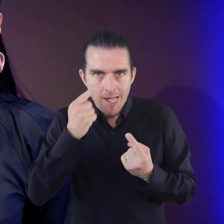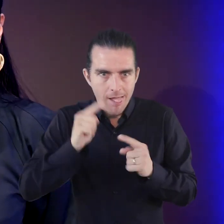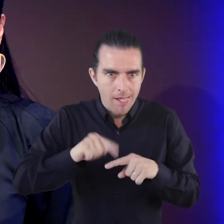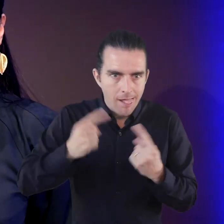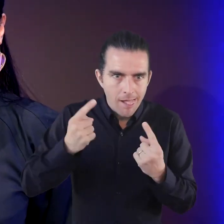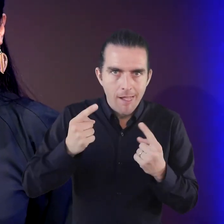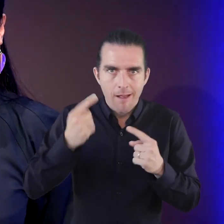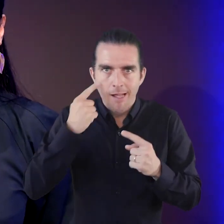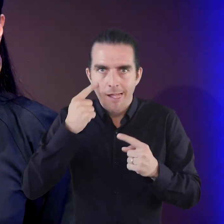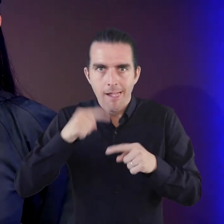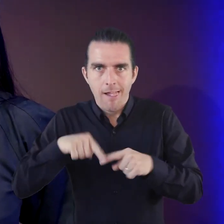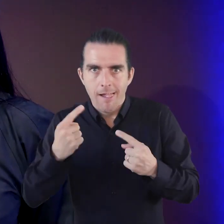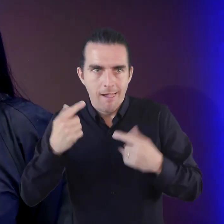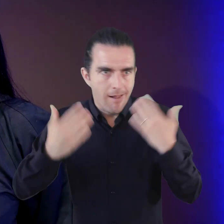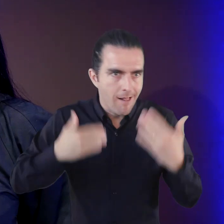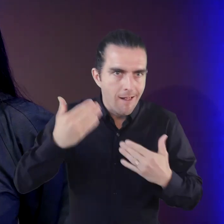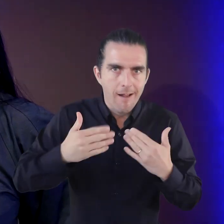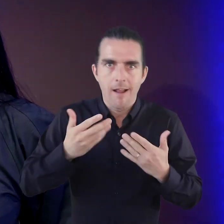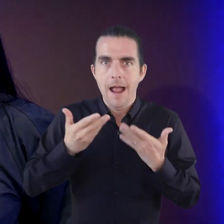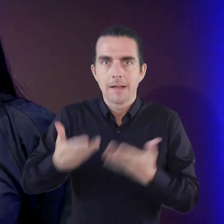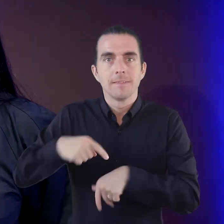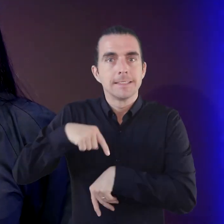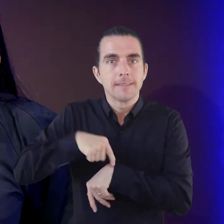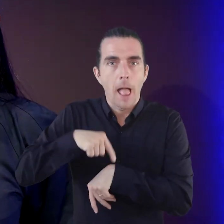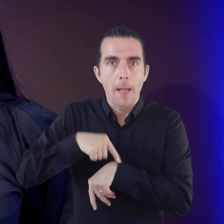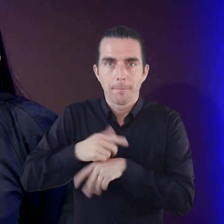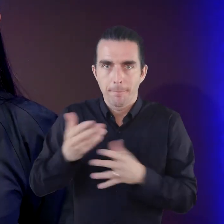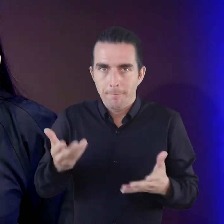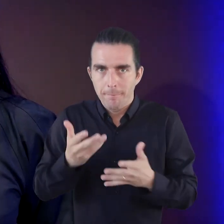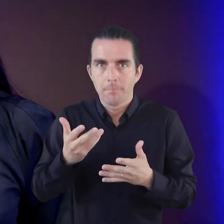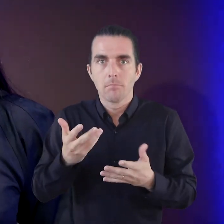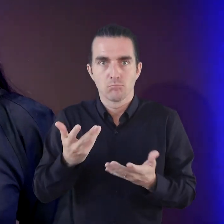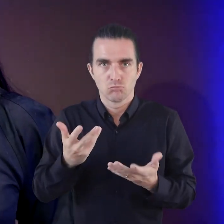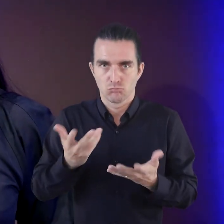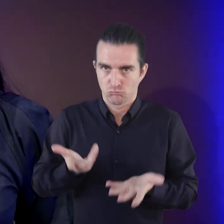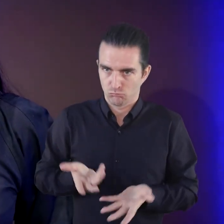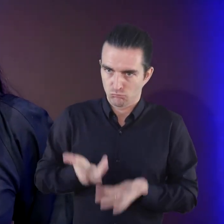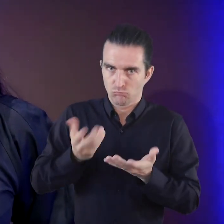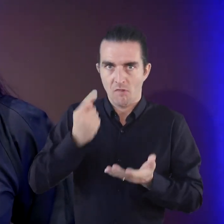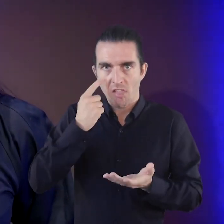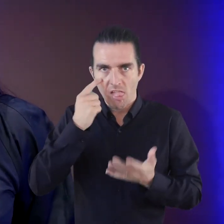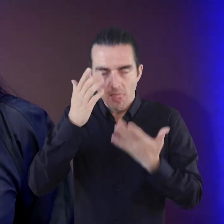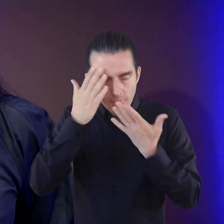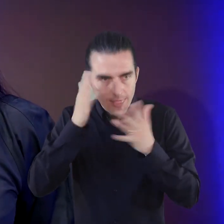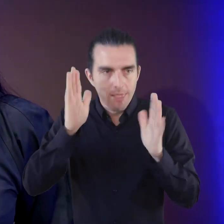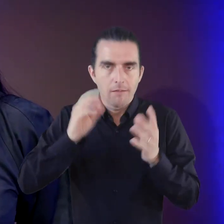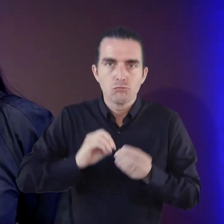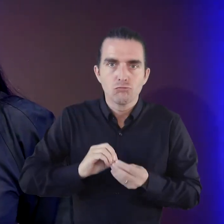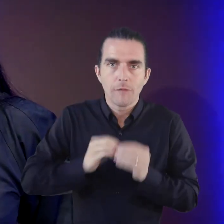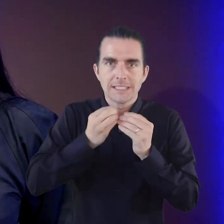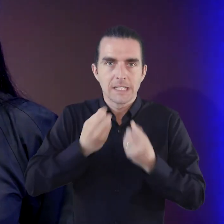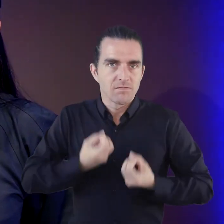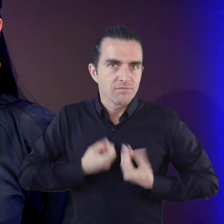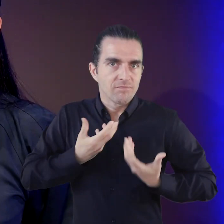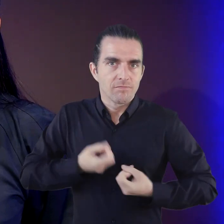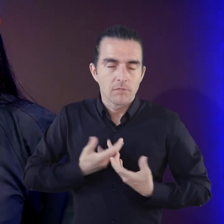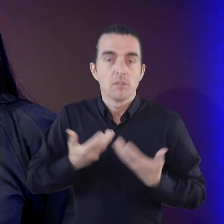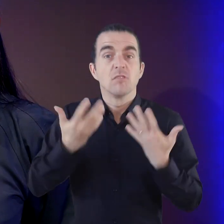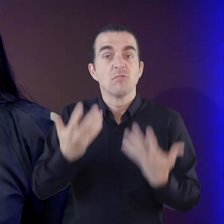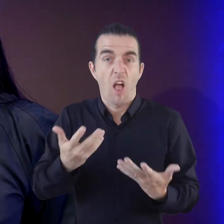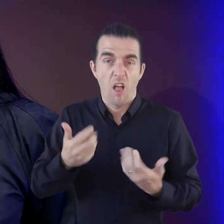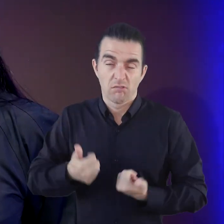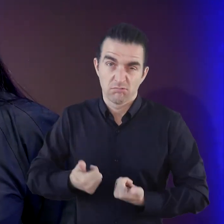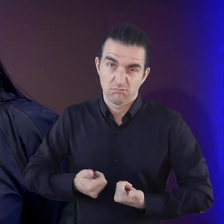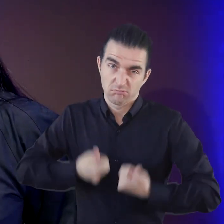time. He was given freedom to explore his creative abilities, and now he is an artist in his own